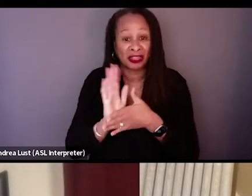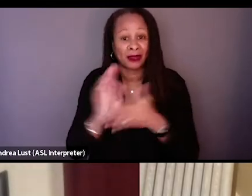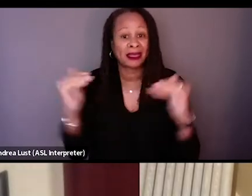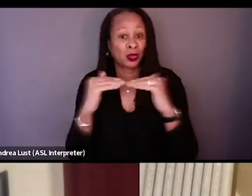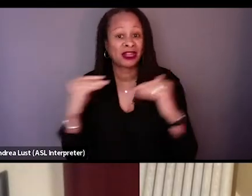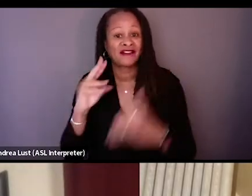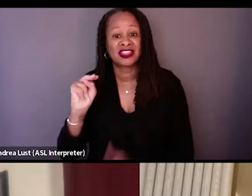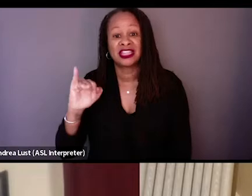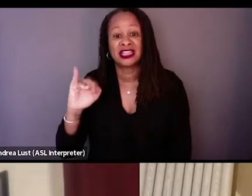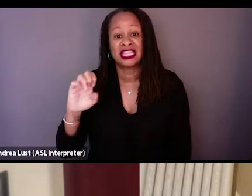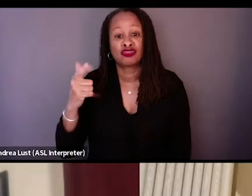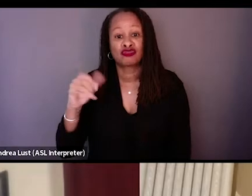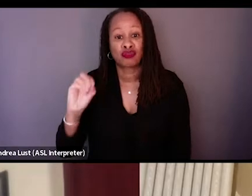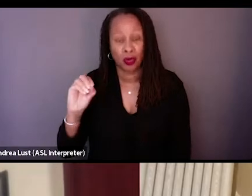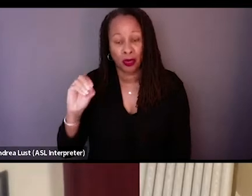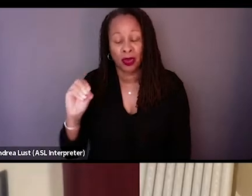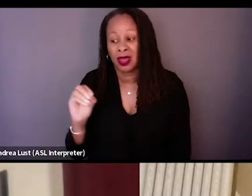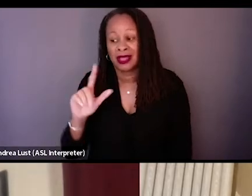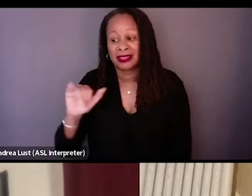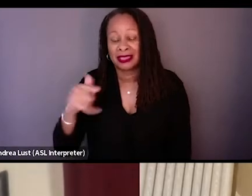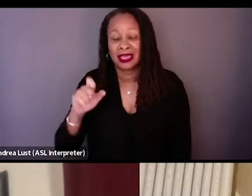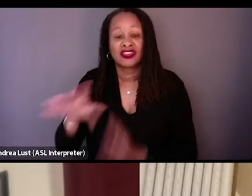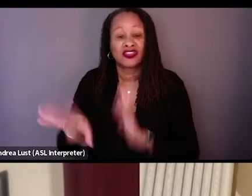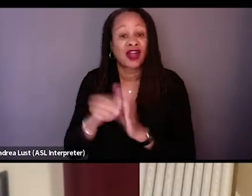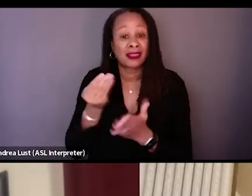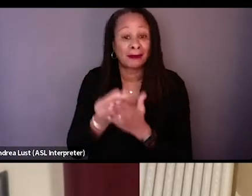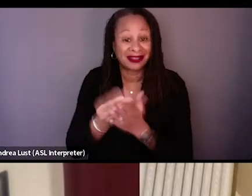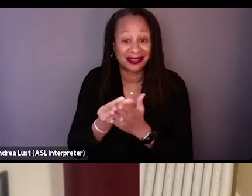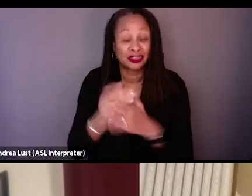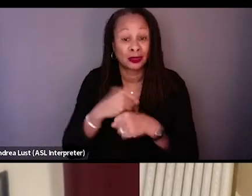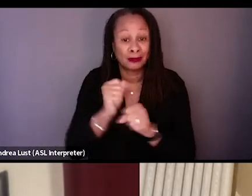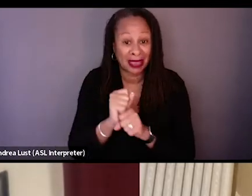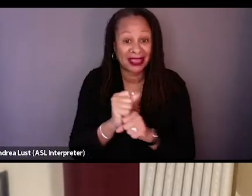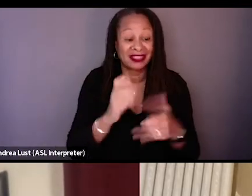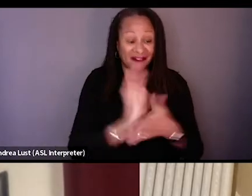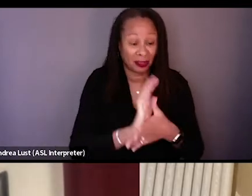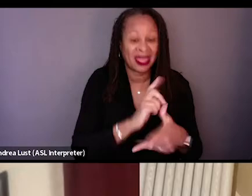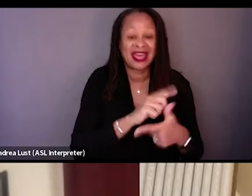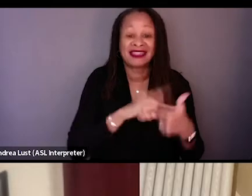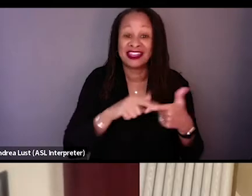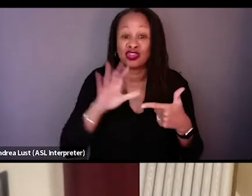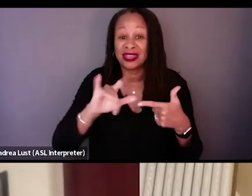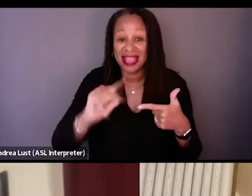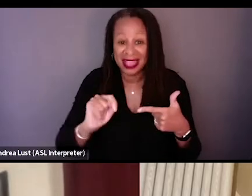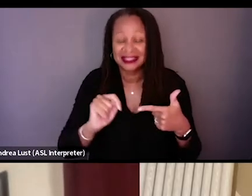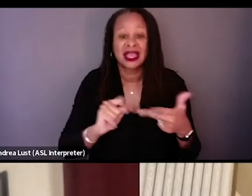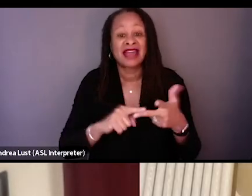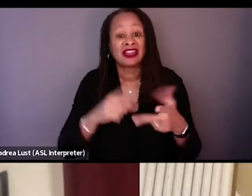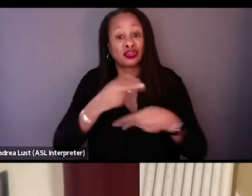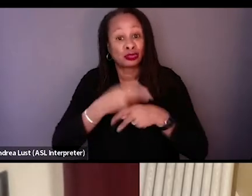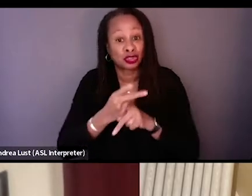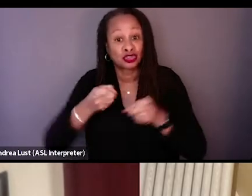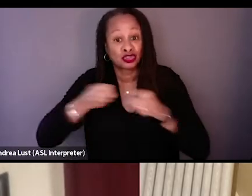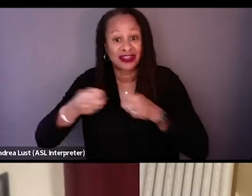out and you find the funds to make the film, then you cast the film, then you produce and direct, and in some cases star in the film, which